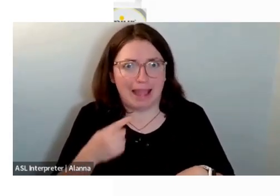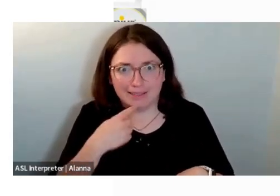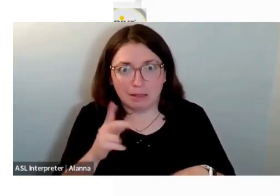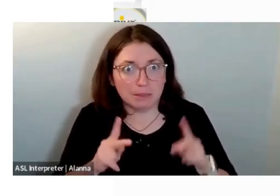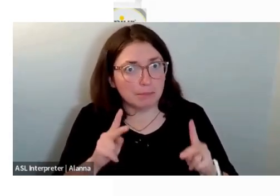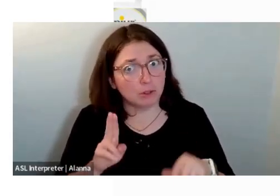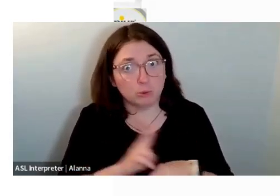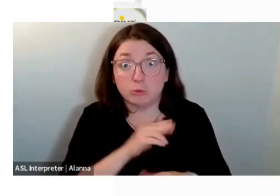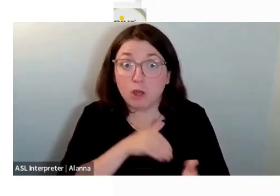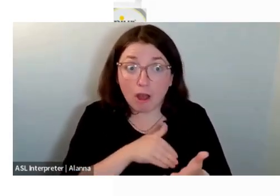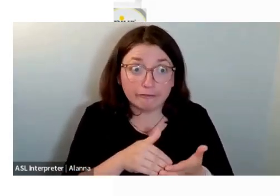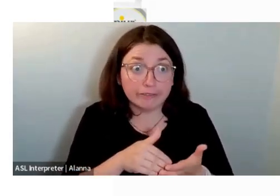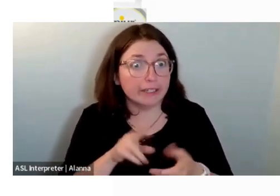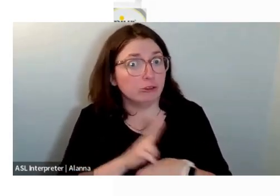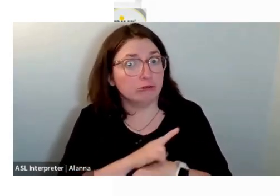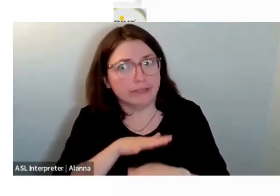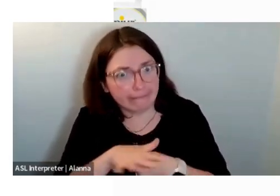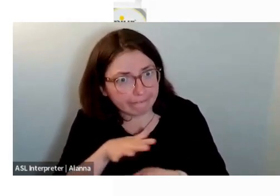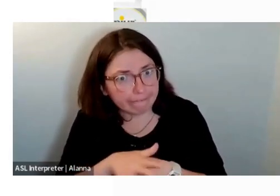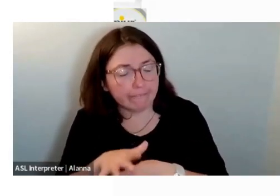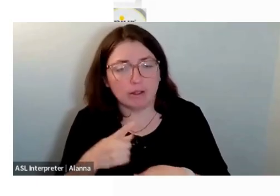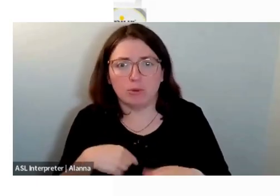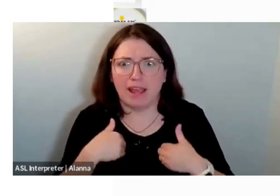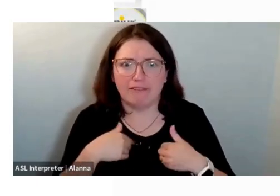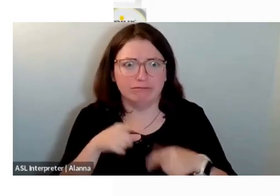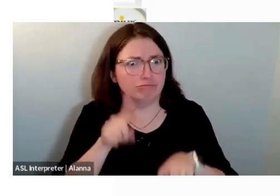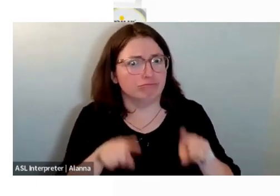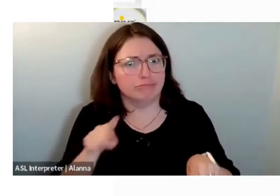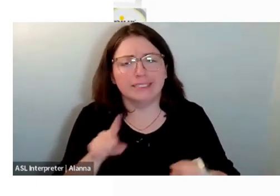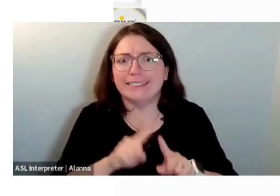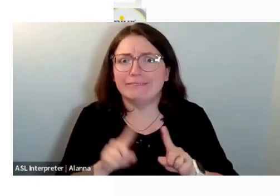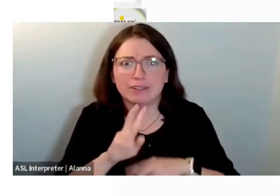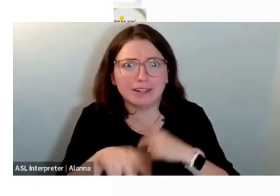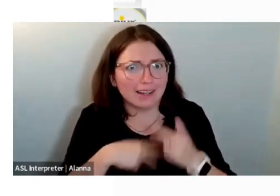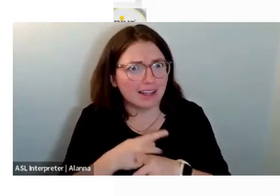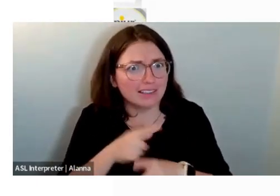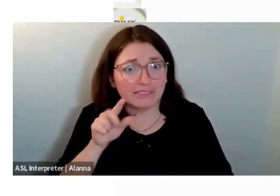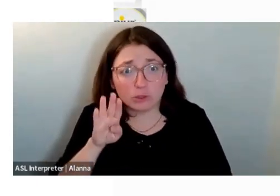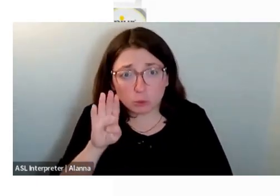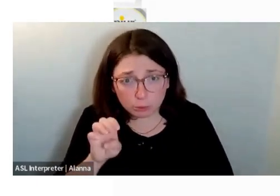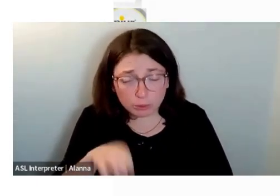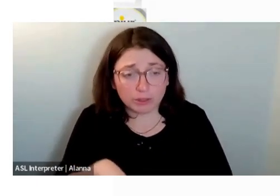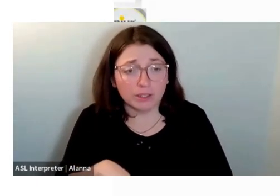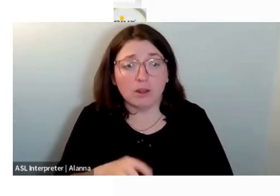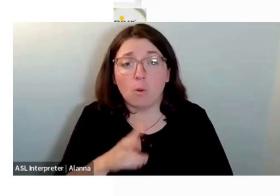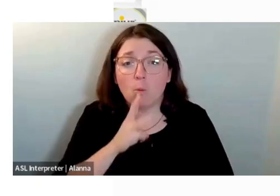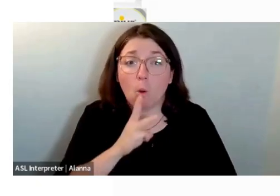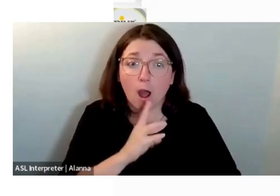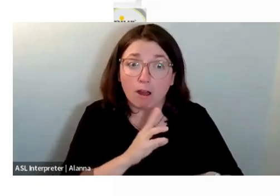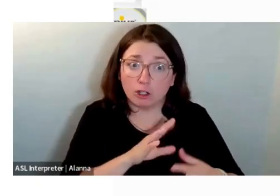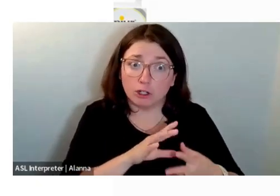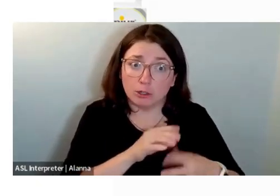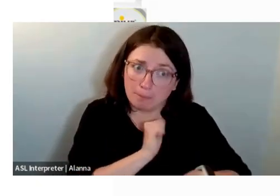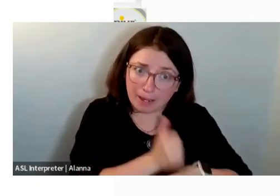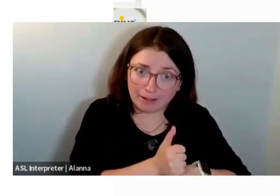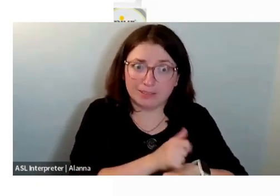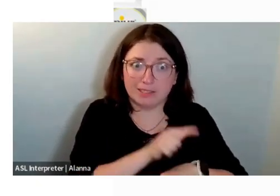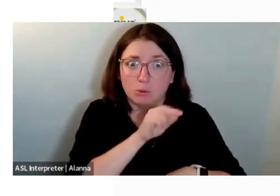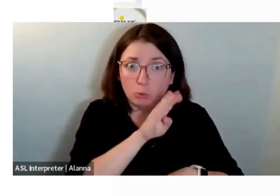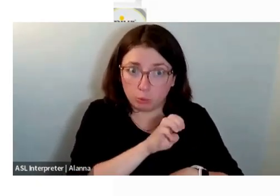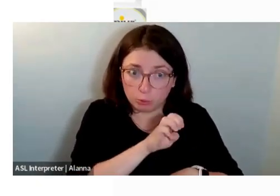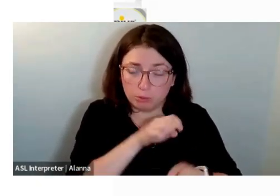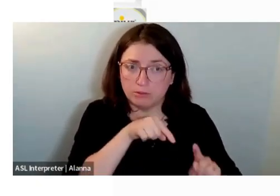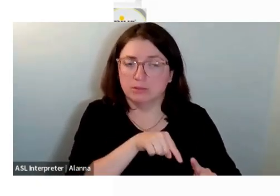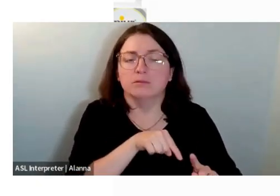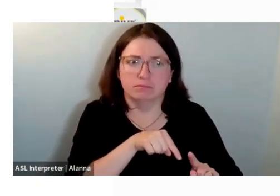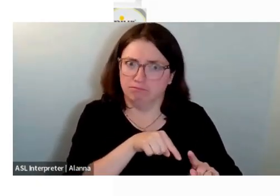plenty. And we have a variety of kinds of lube. Water-based lubes are